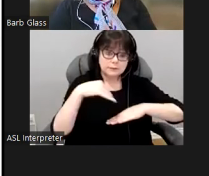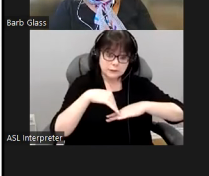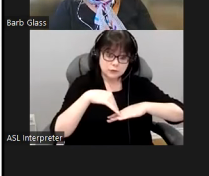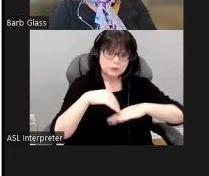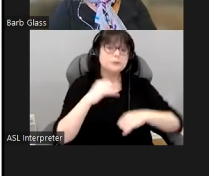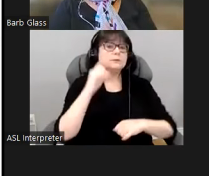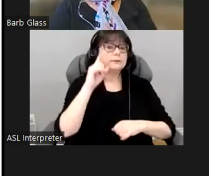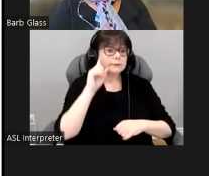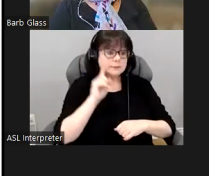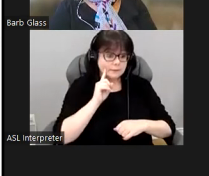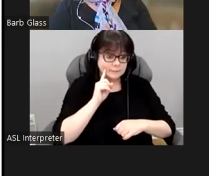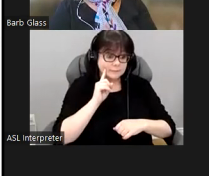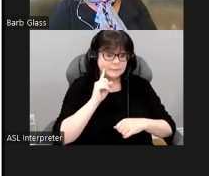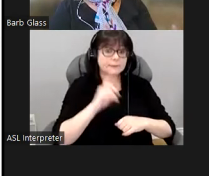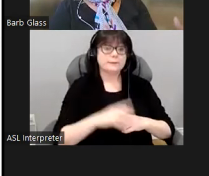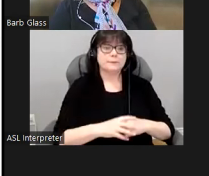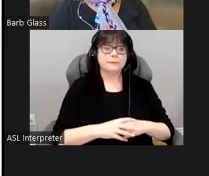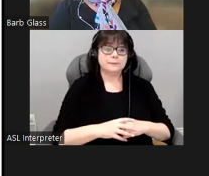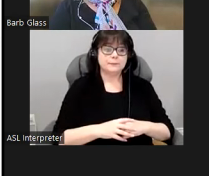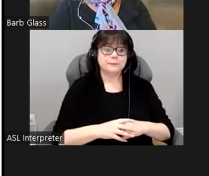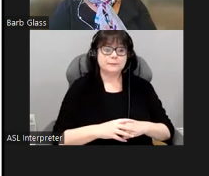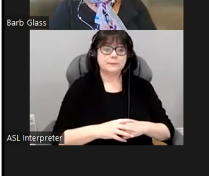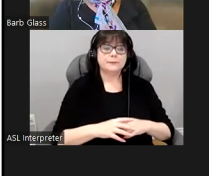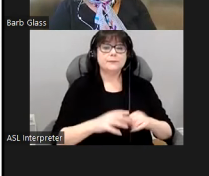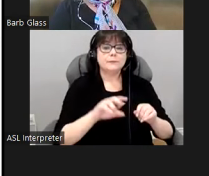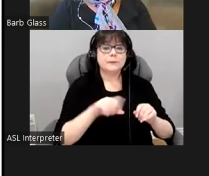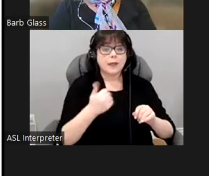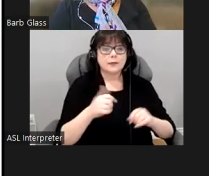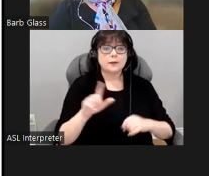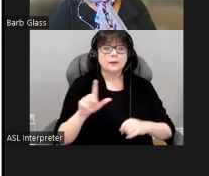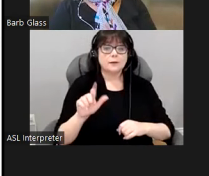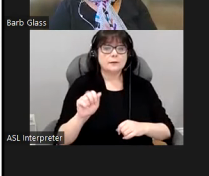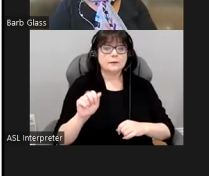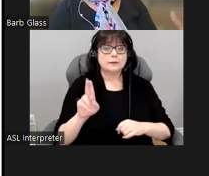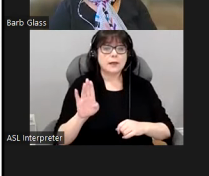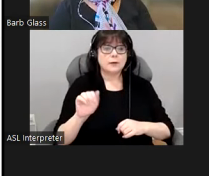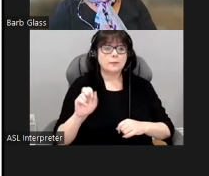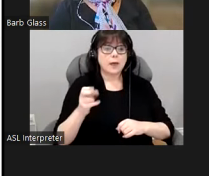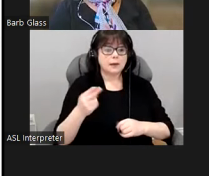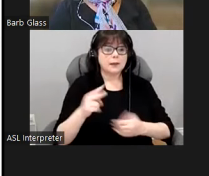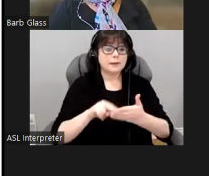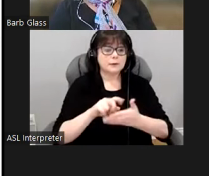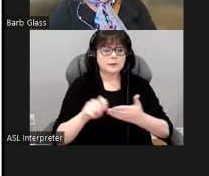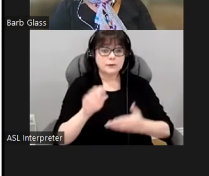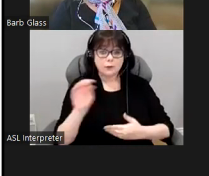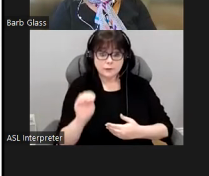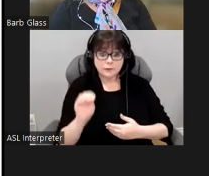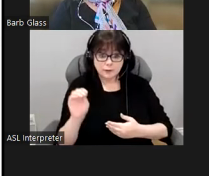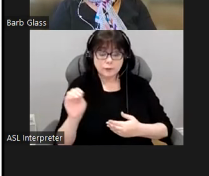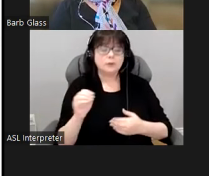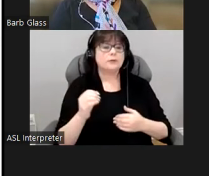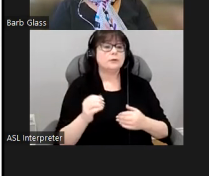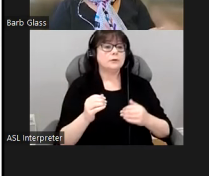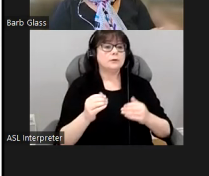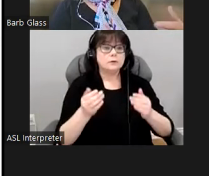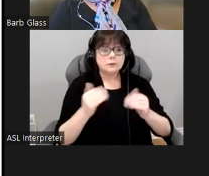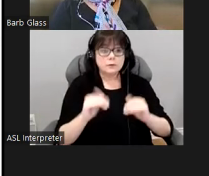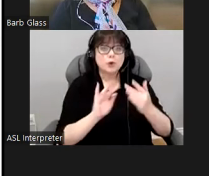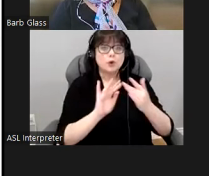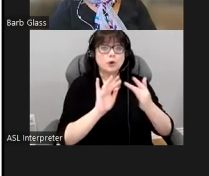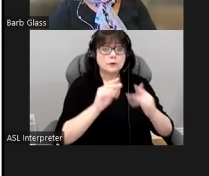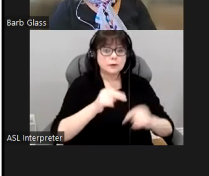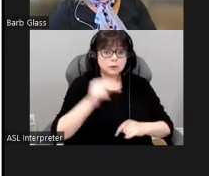Deaf, and we also have Laubach Literacy Ontario, we have Contact North, and we have